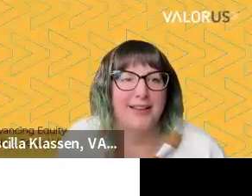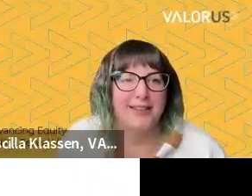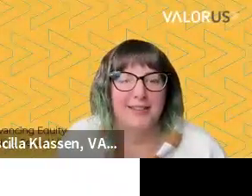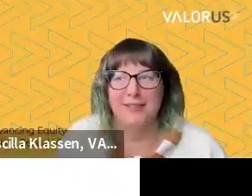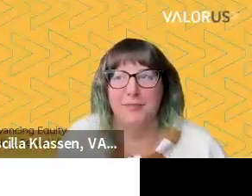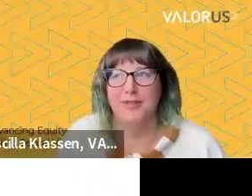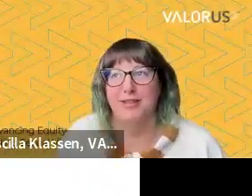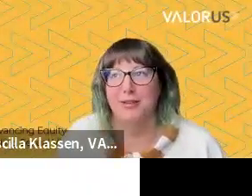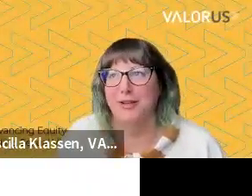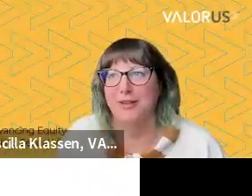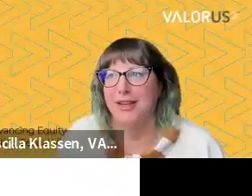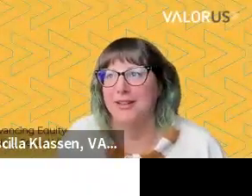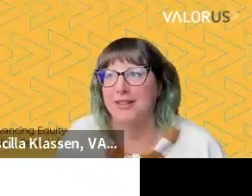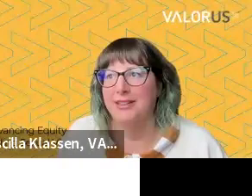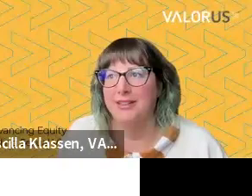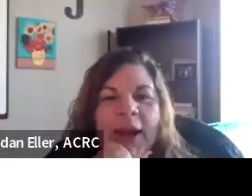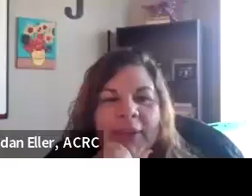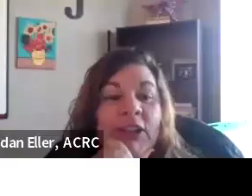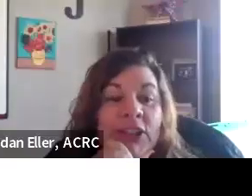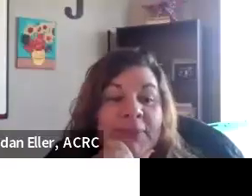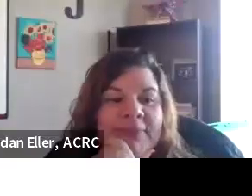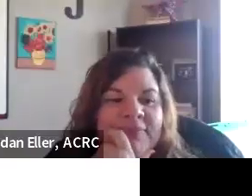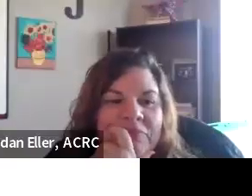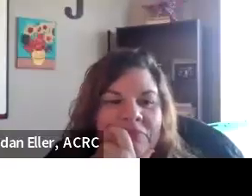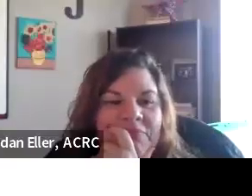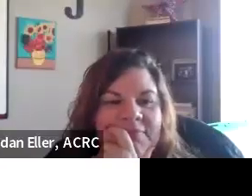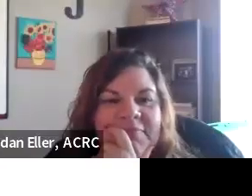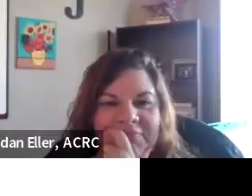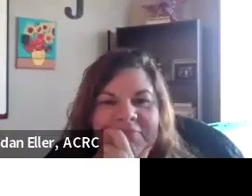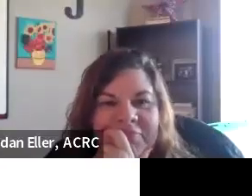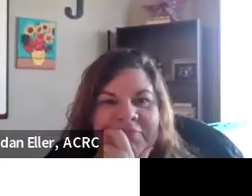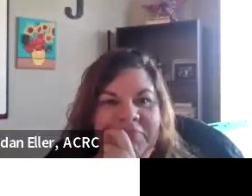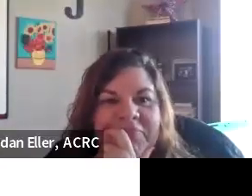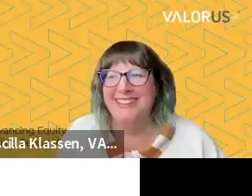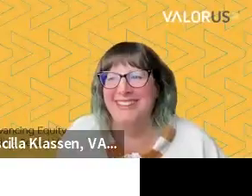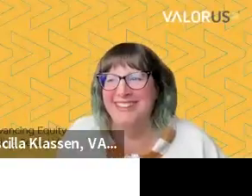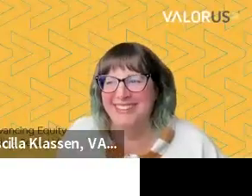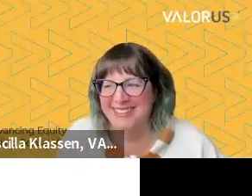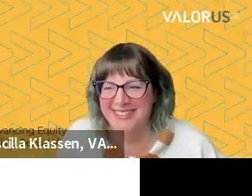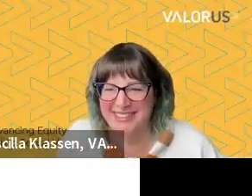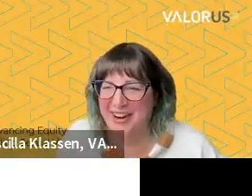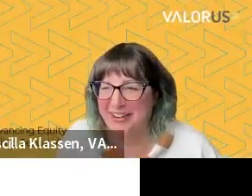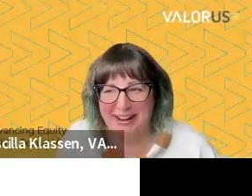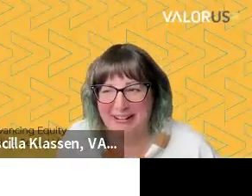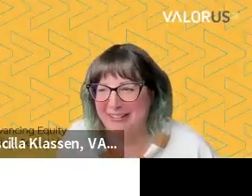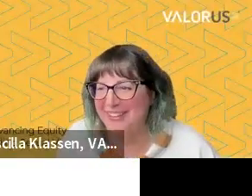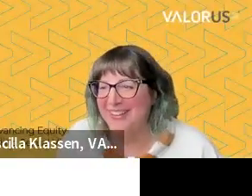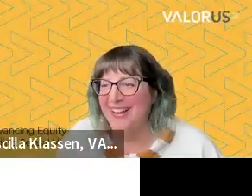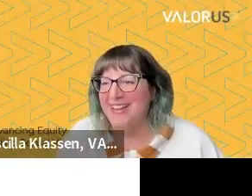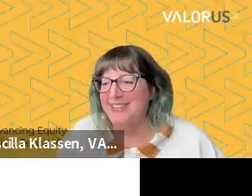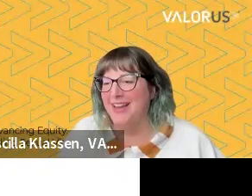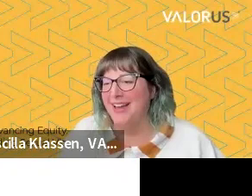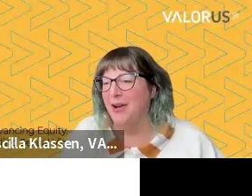just exit presenter view then. Okay, that looks good. That looks good. Mhm. Sorry,